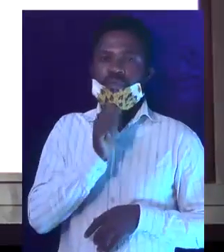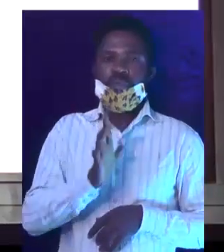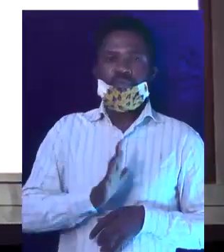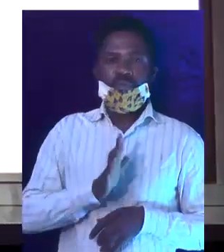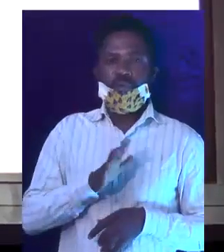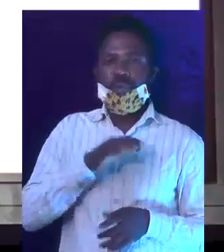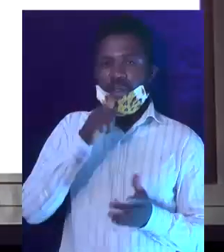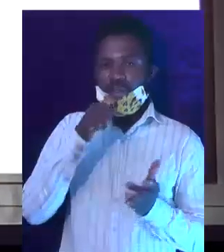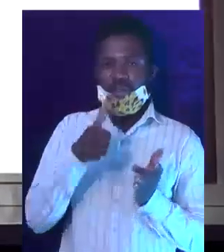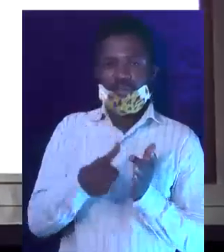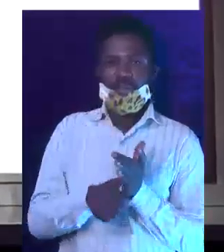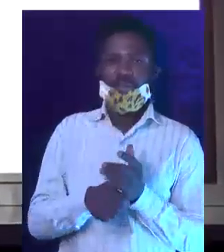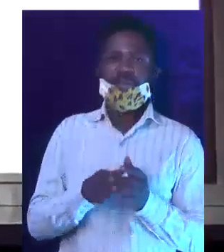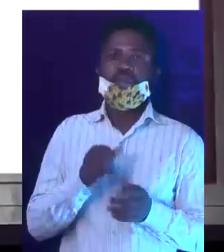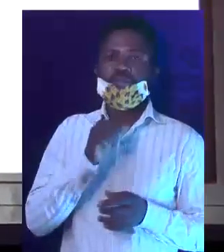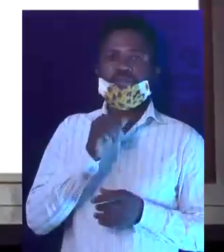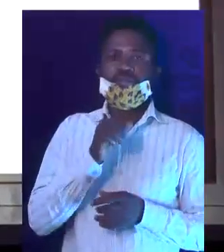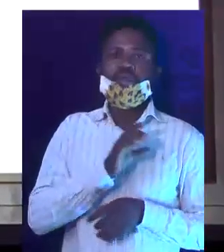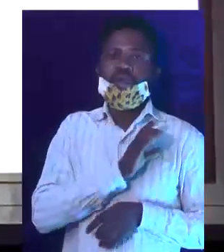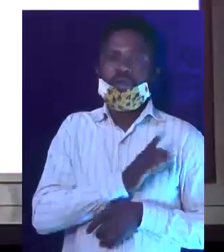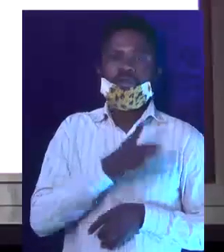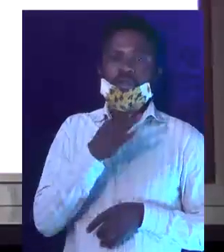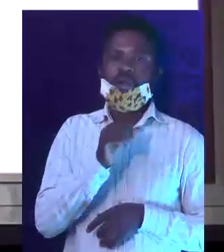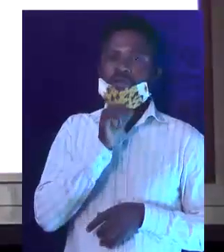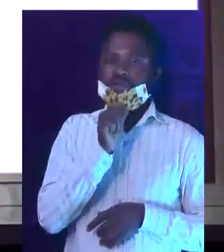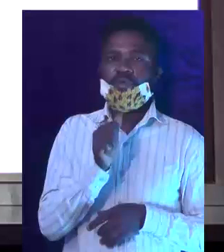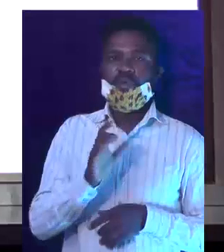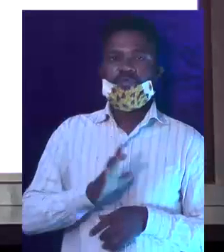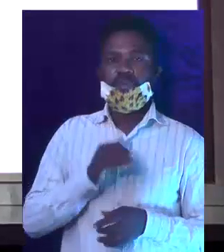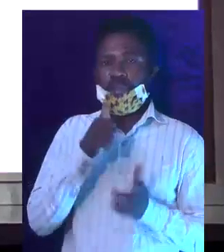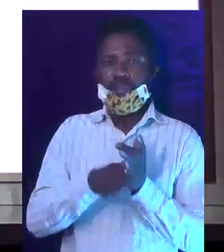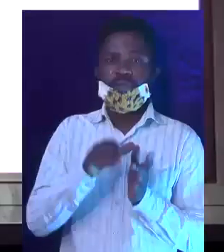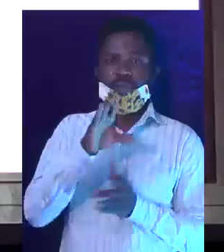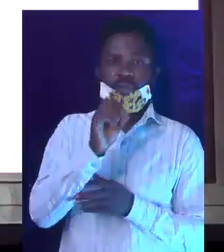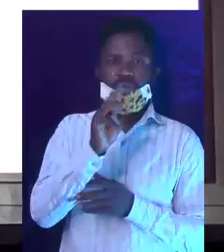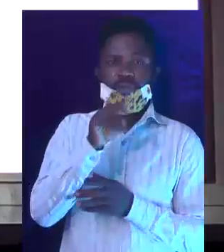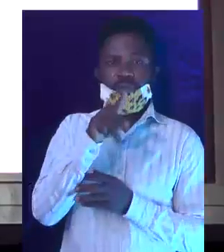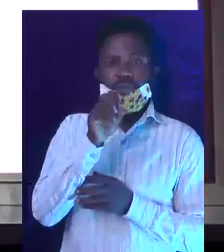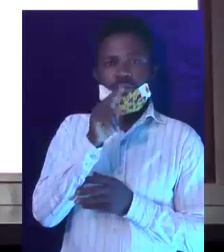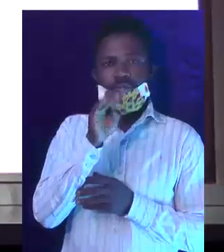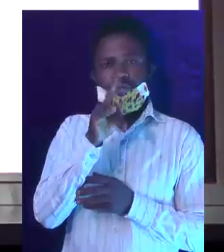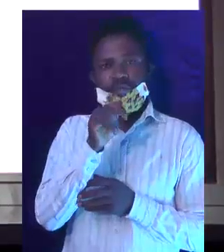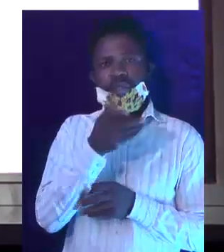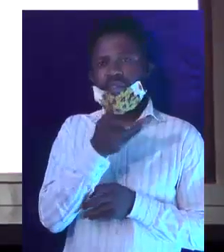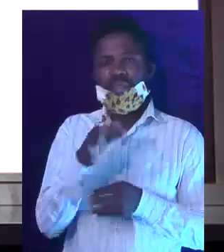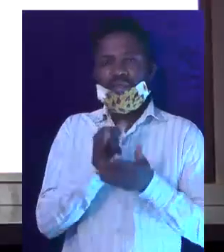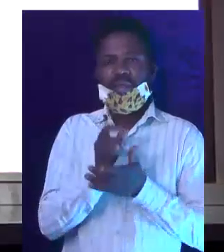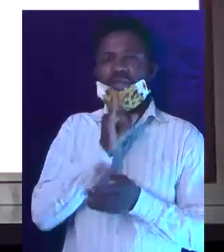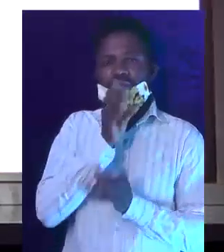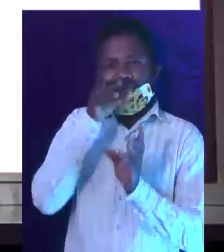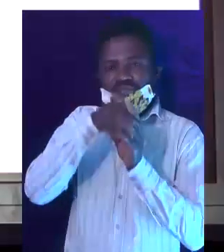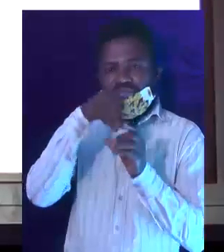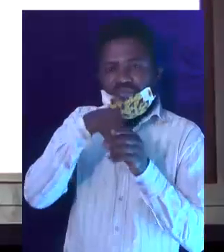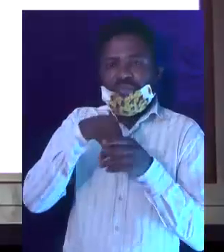informal letters. Components of informal letters. That is the things that you should look out for in